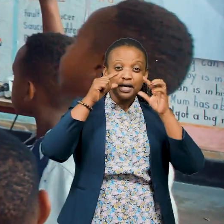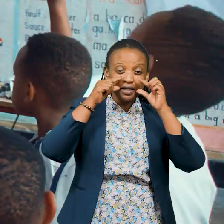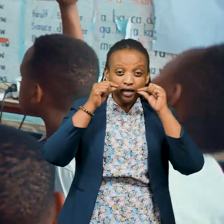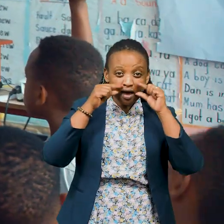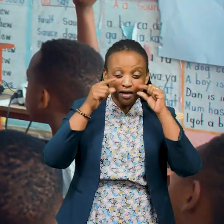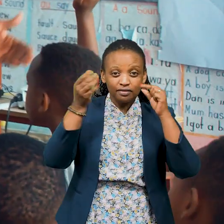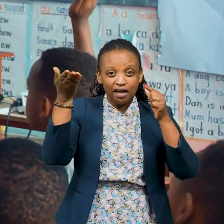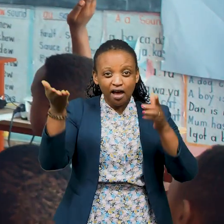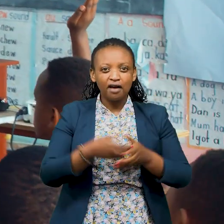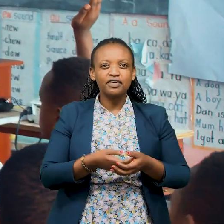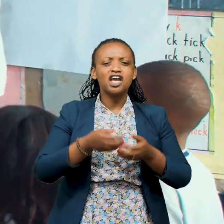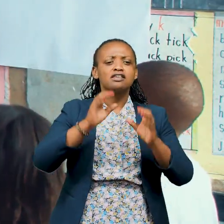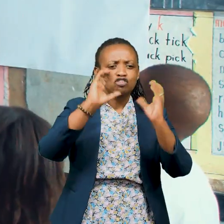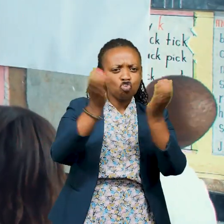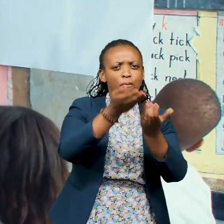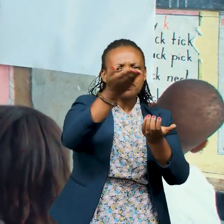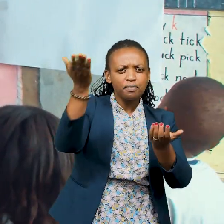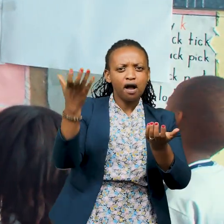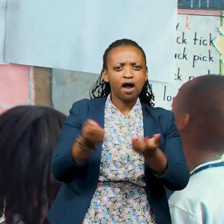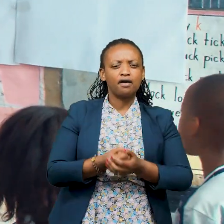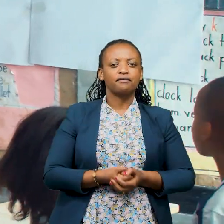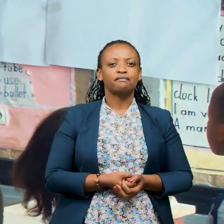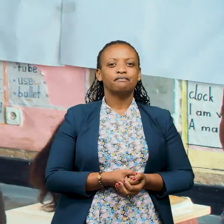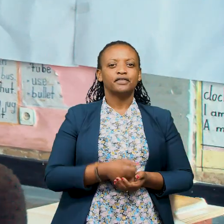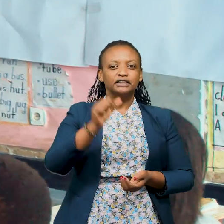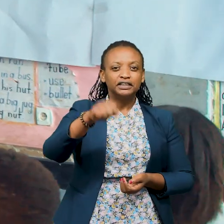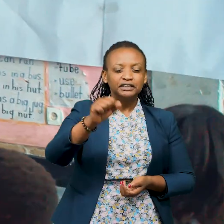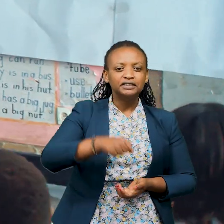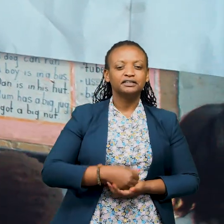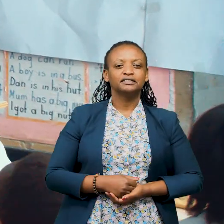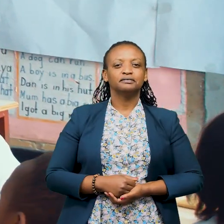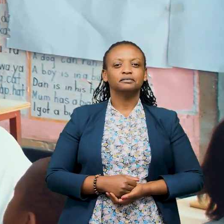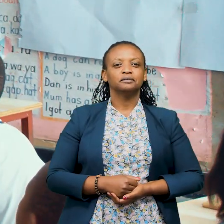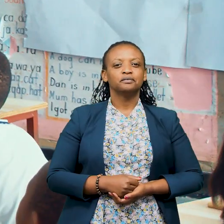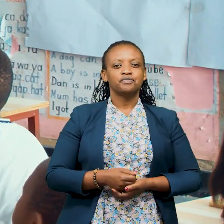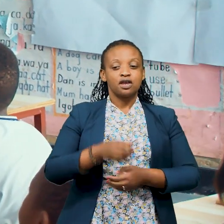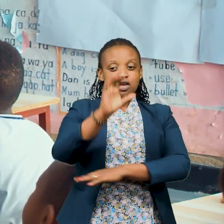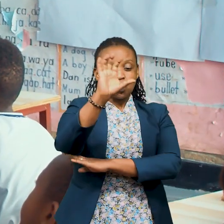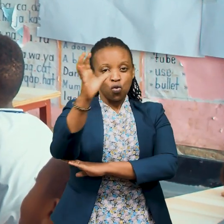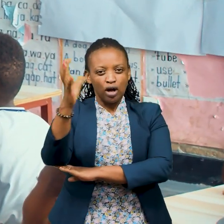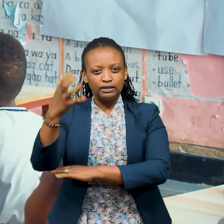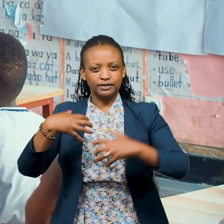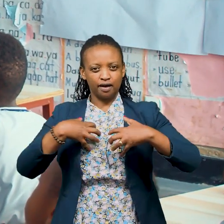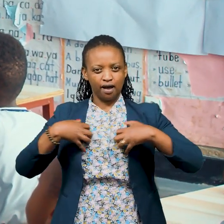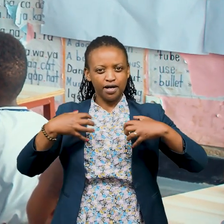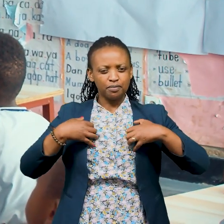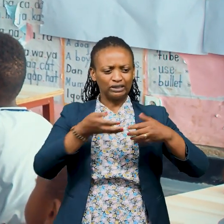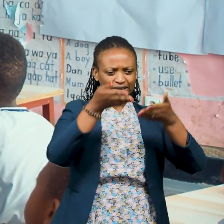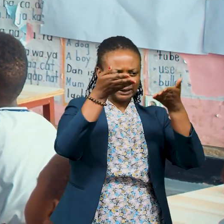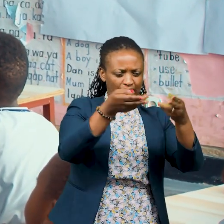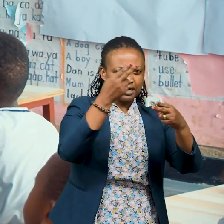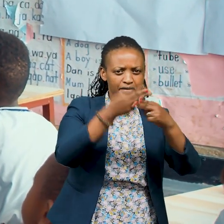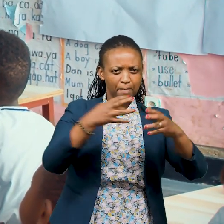so much. It is found in our community. Just as you have said, wild animals are